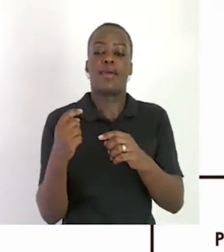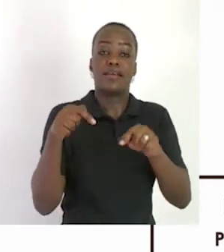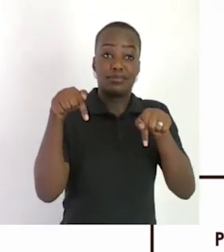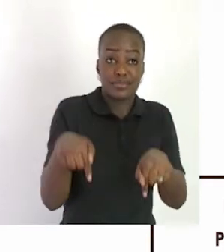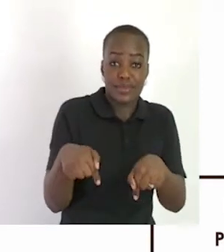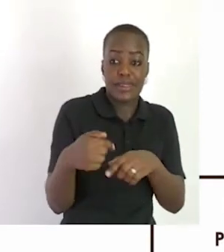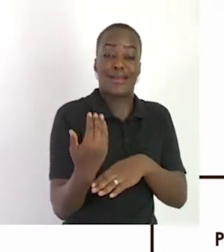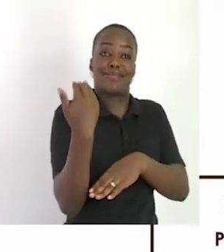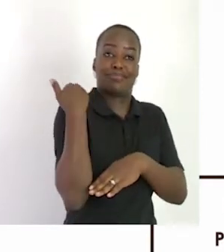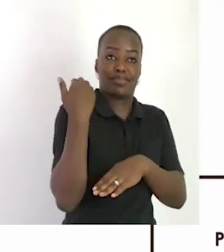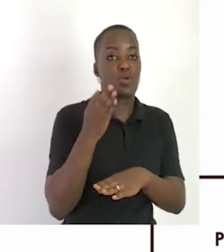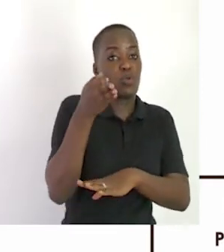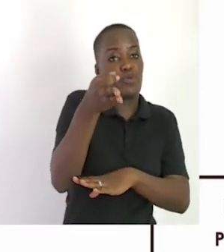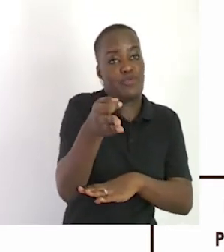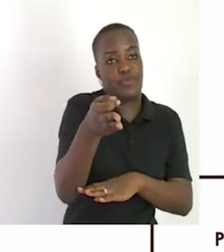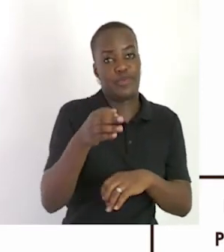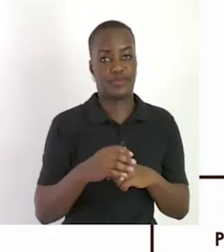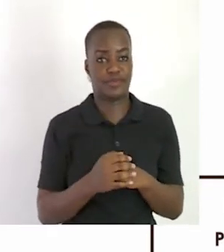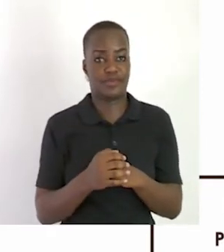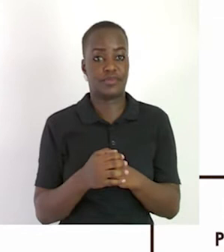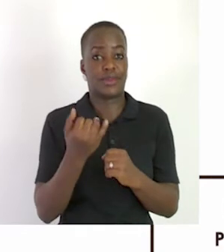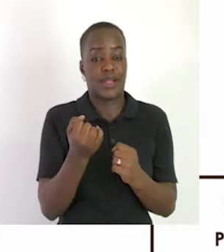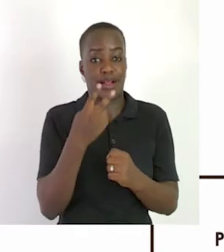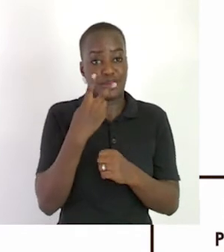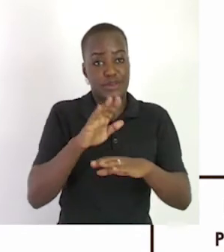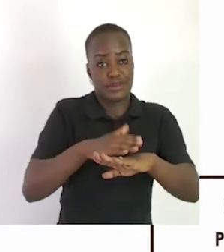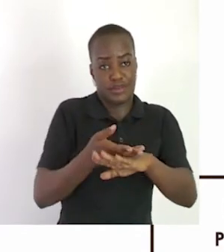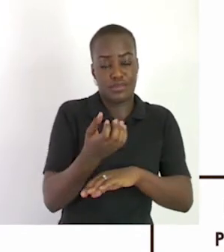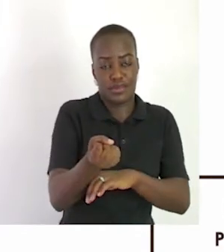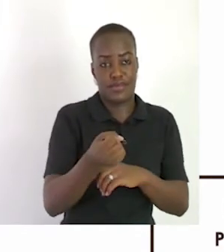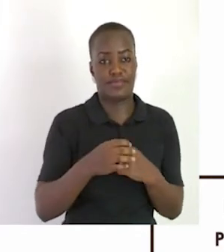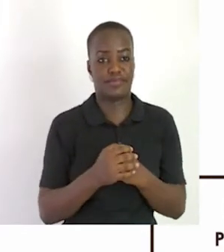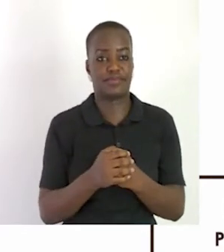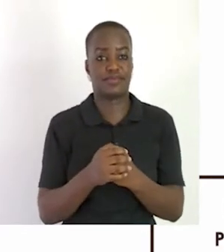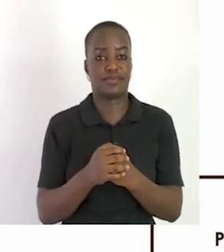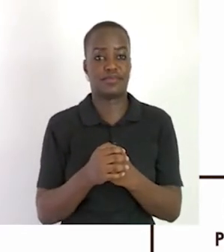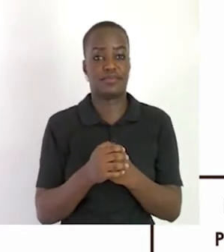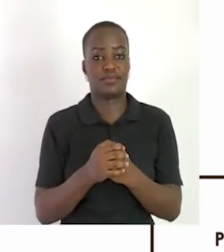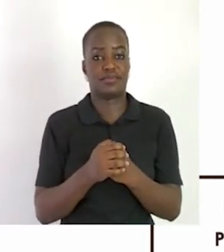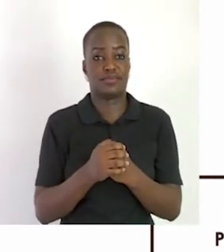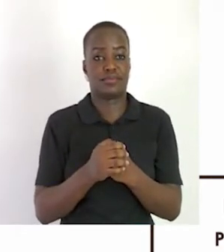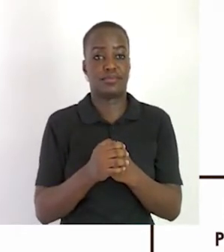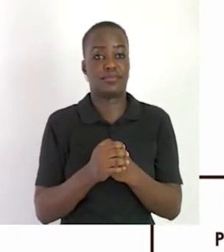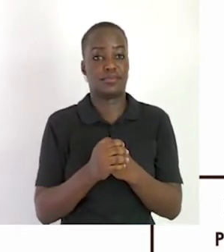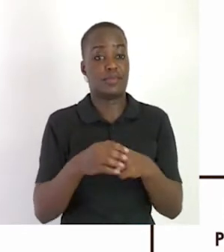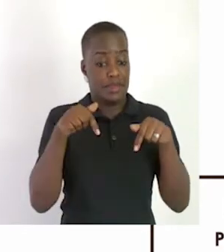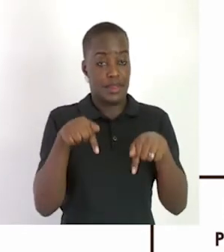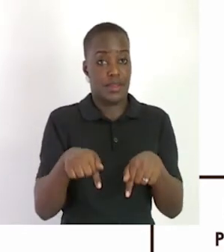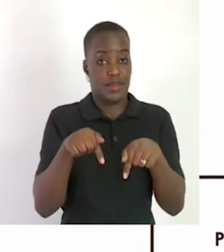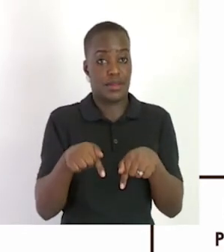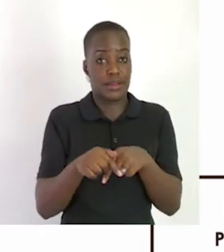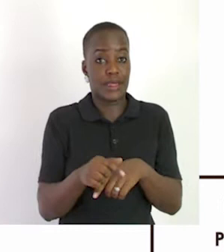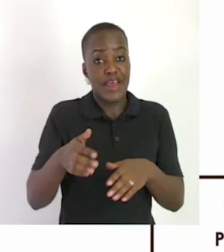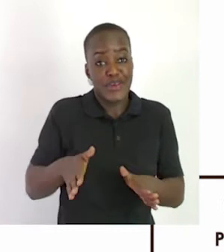or future tense. Now let us look at the example together. At present, the little